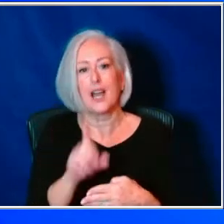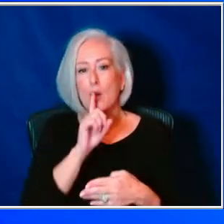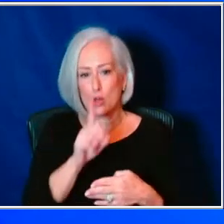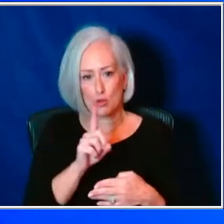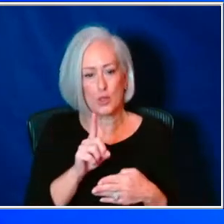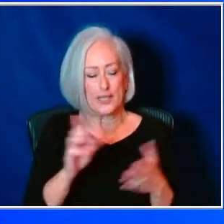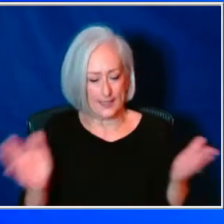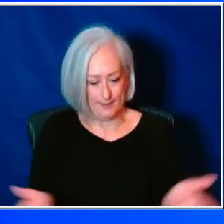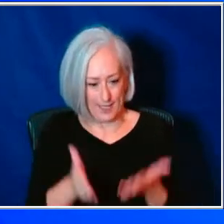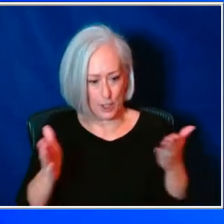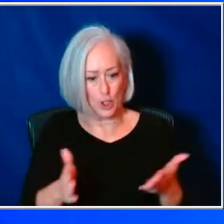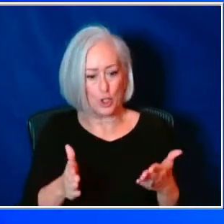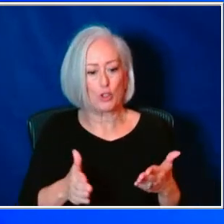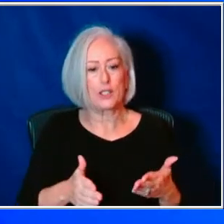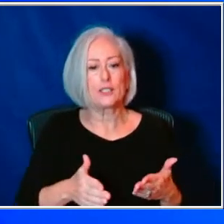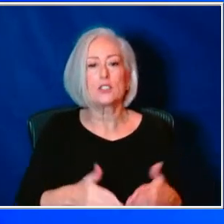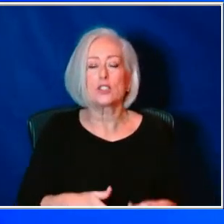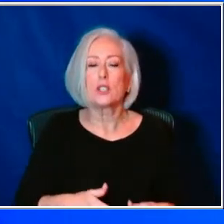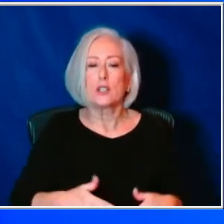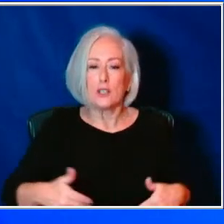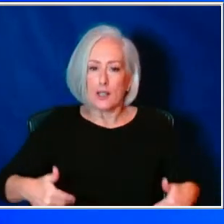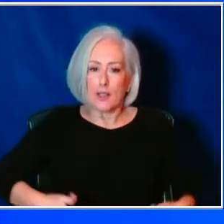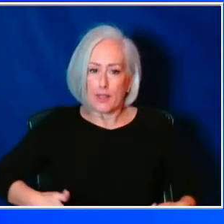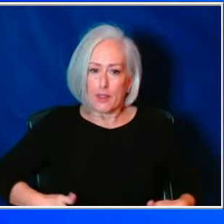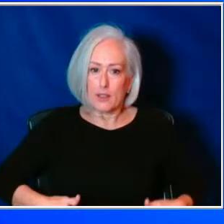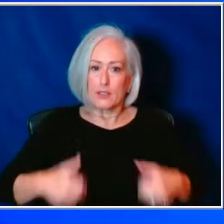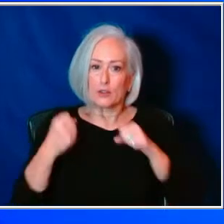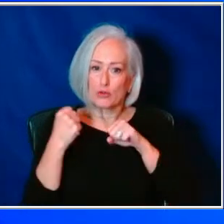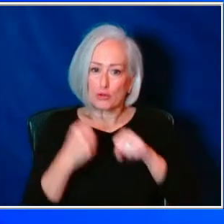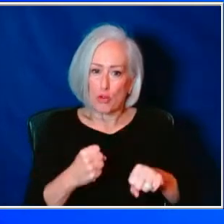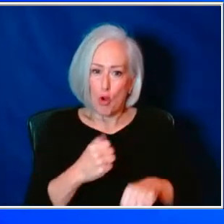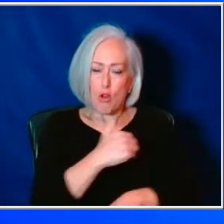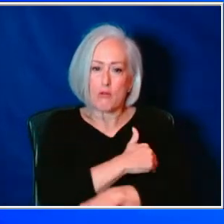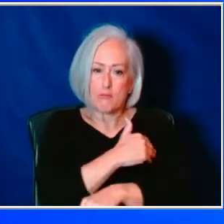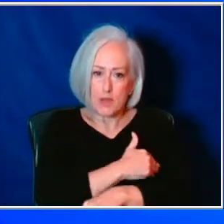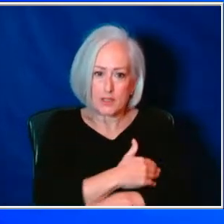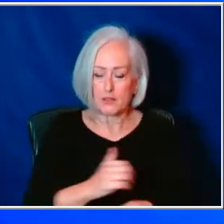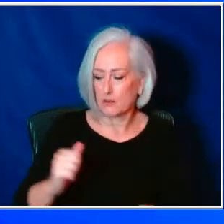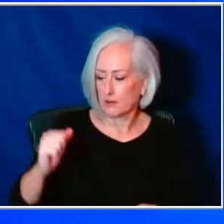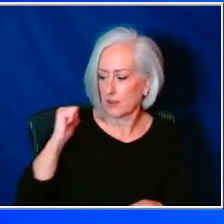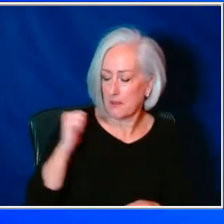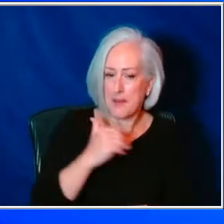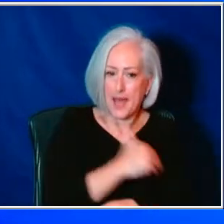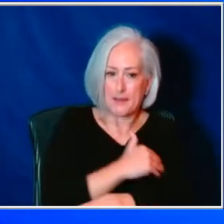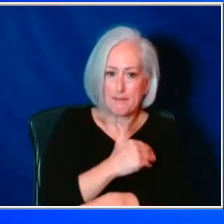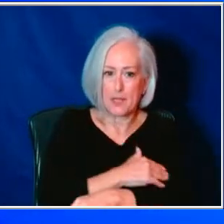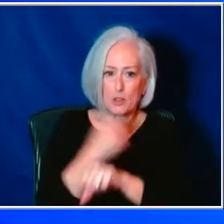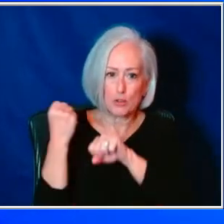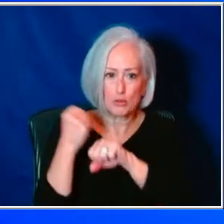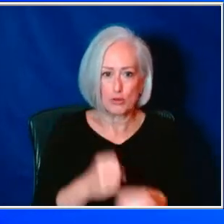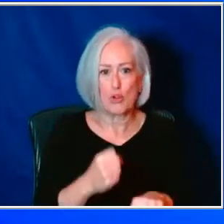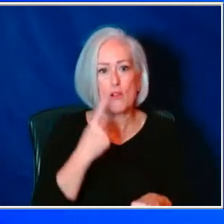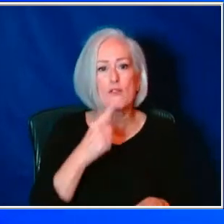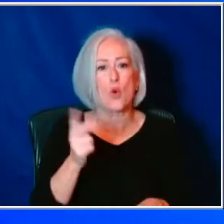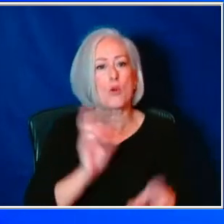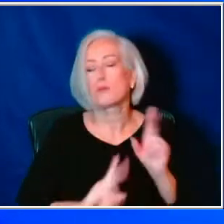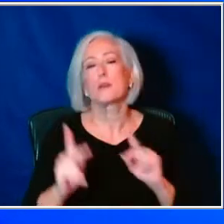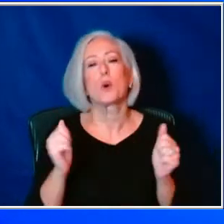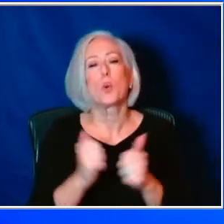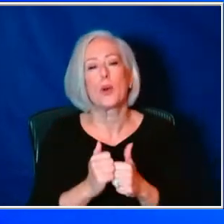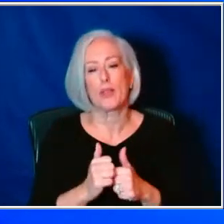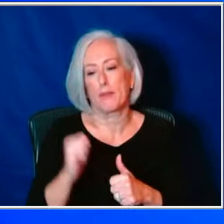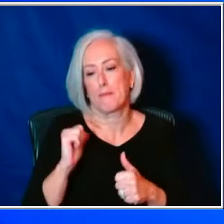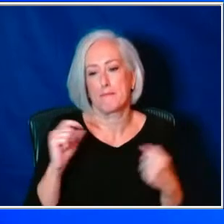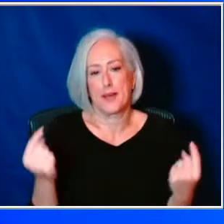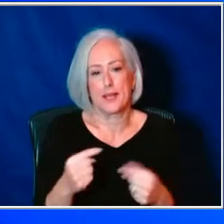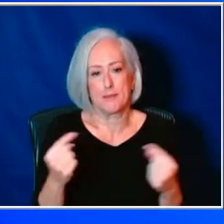abdominal muscles, the paraspinal muscles in the back. That's a huge part for folks that have back pain. But some of the things that sometimes make us